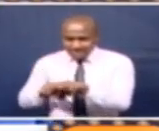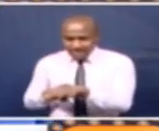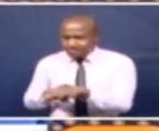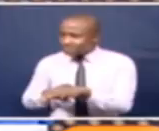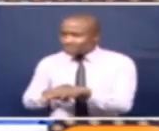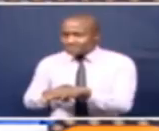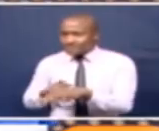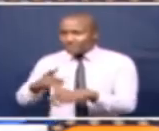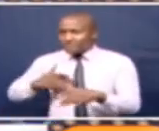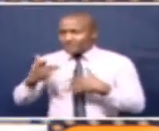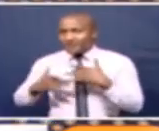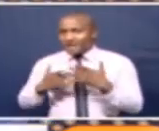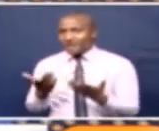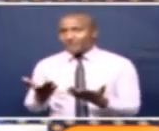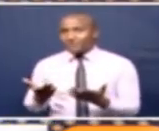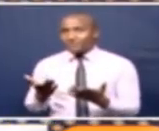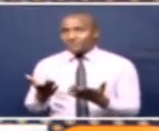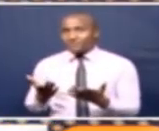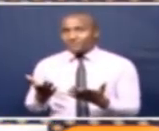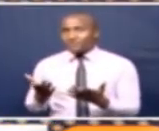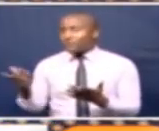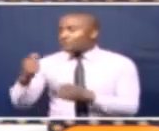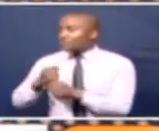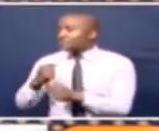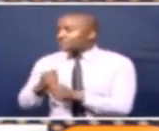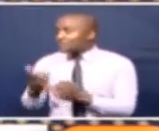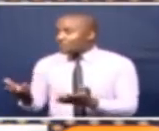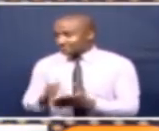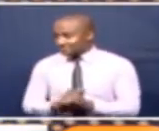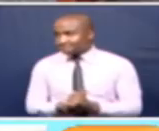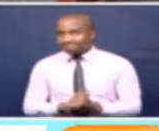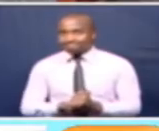What was your reaction? What did you do immediately after?